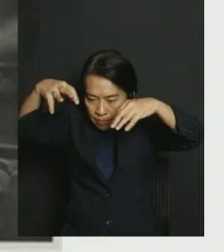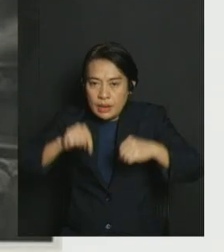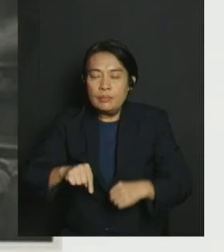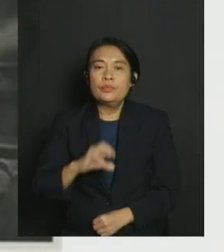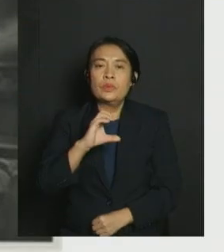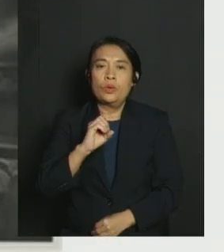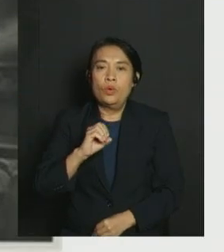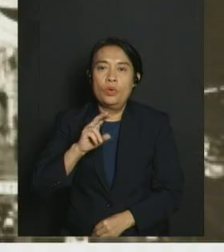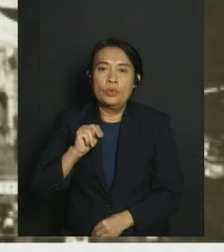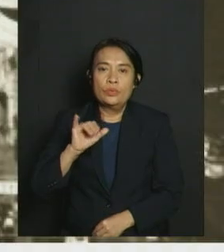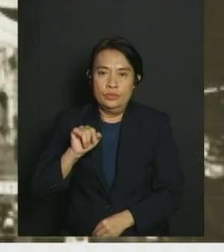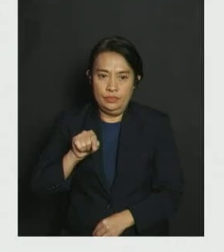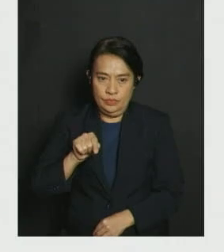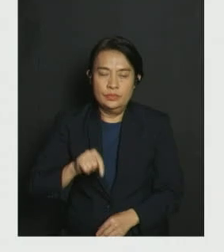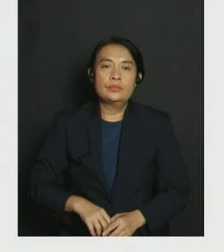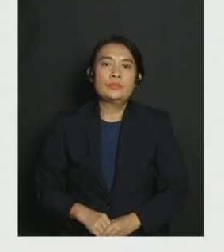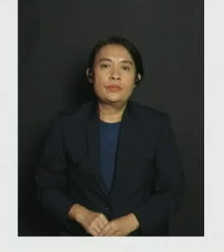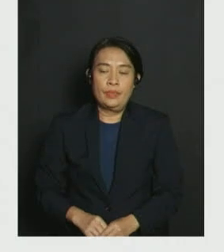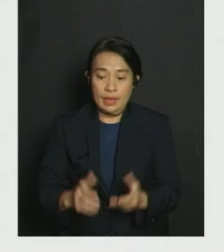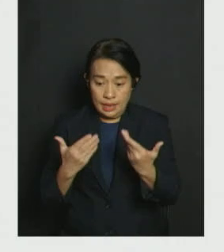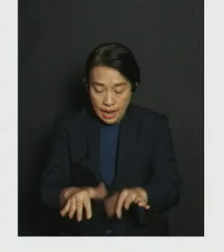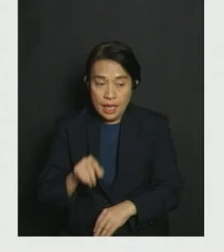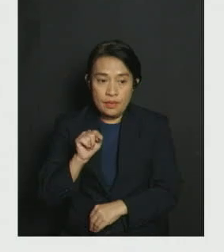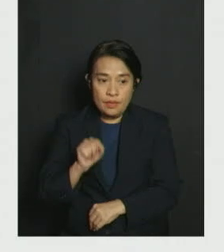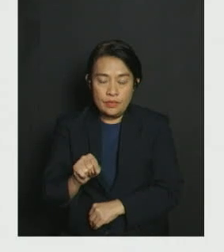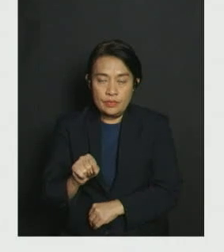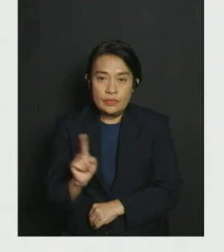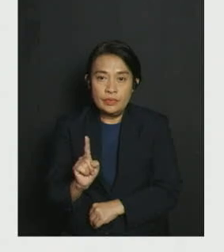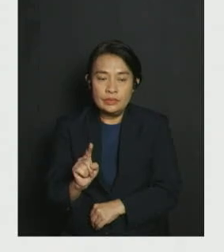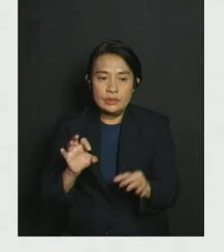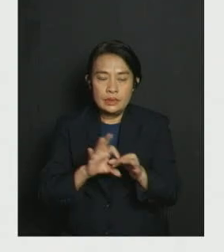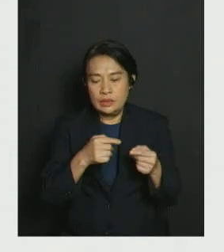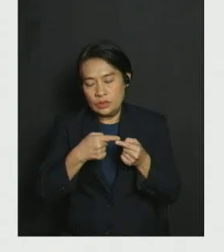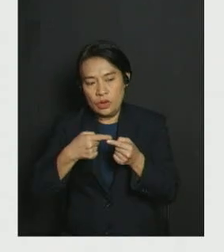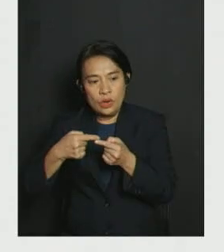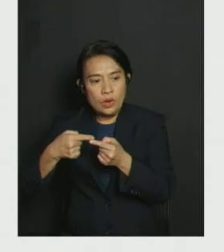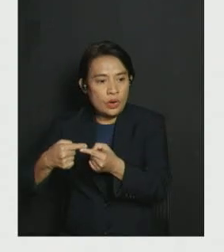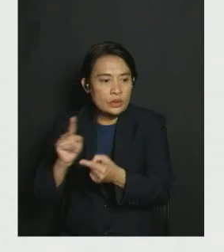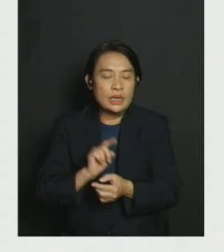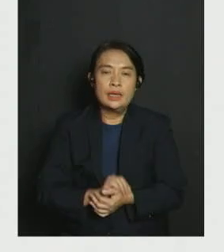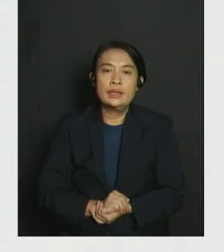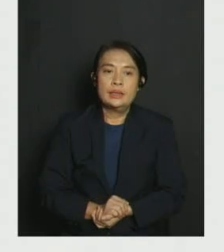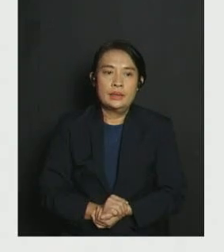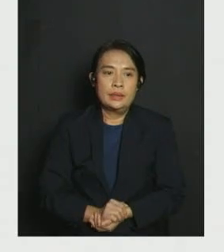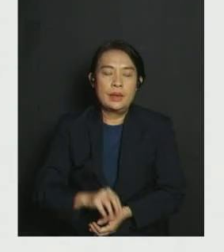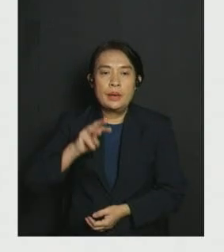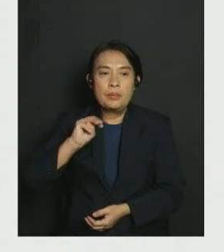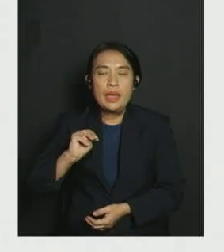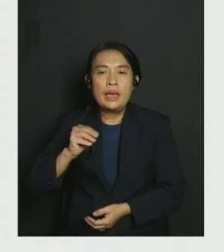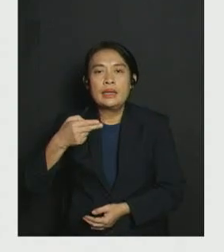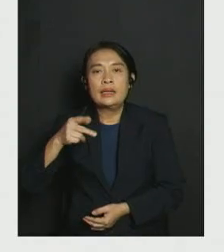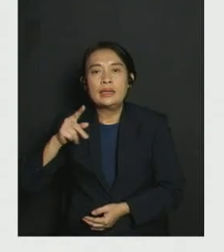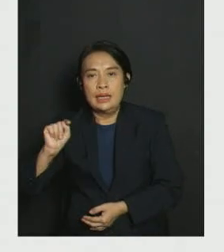happening in Manhattan. Thinking about the skyline. I'm sorry, went a little fast there, but I love this image. This is from